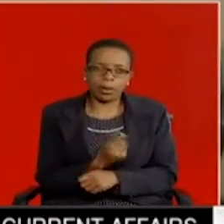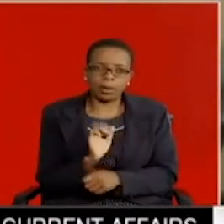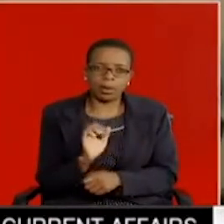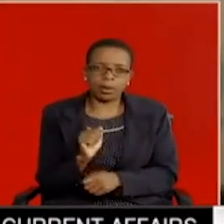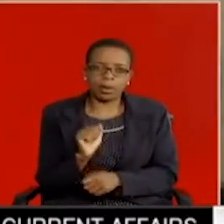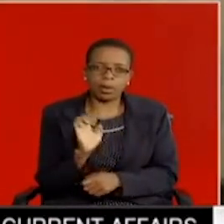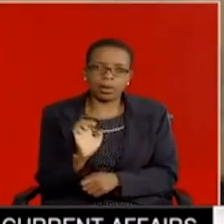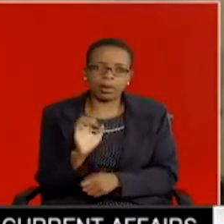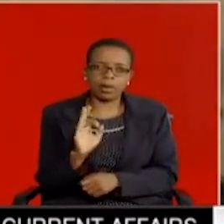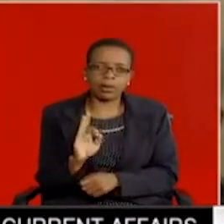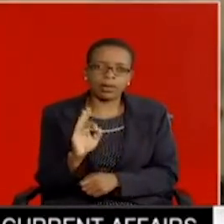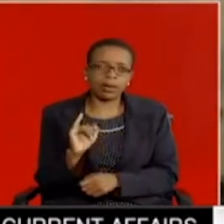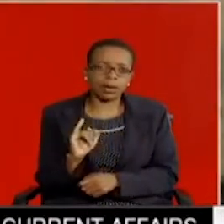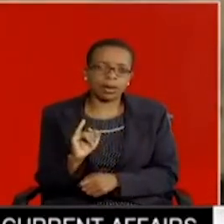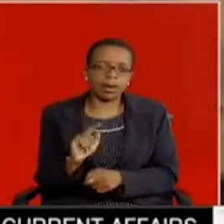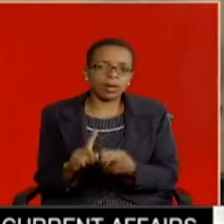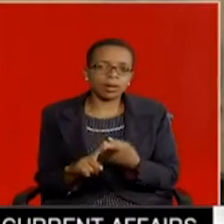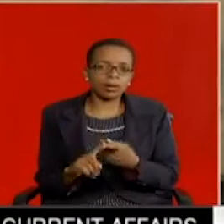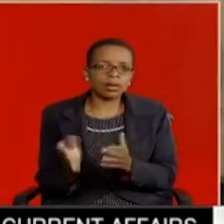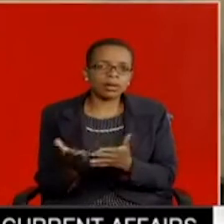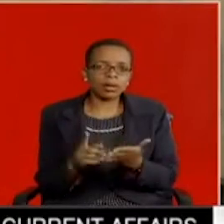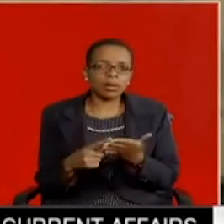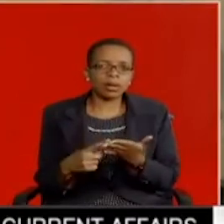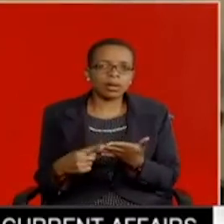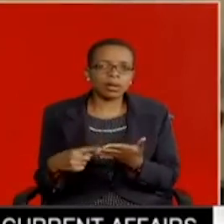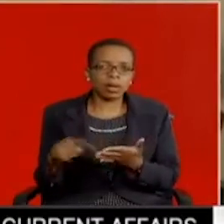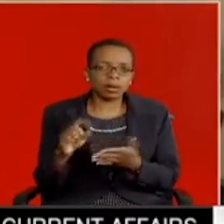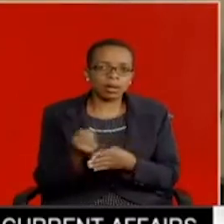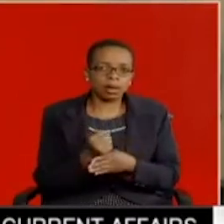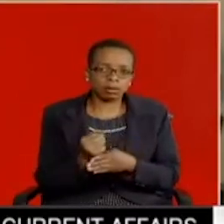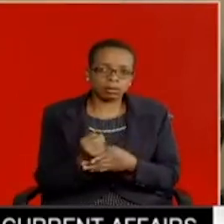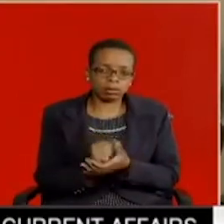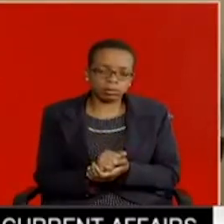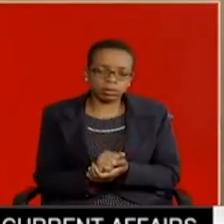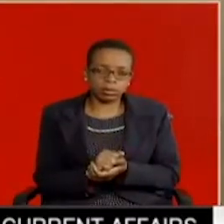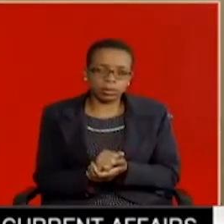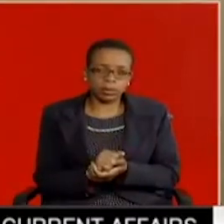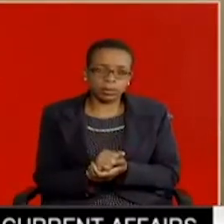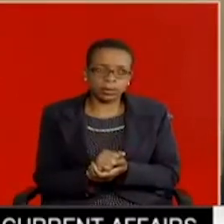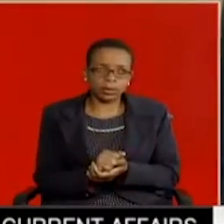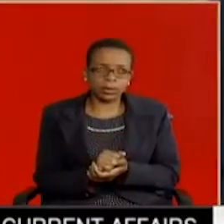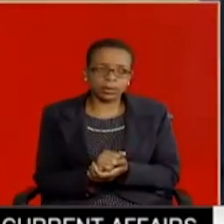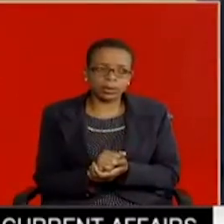AEFIs, and provide corrective action. This,